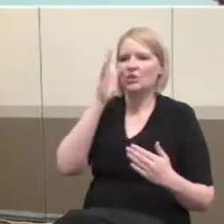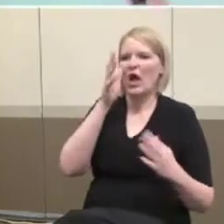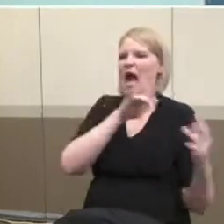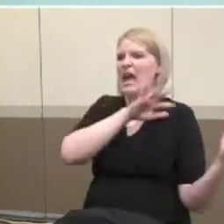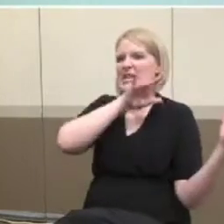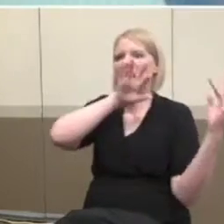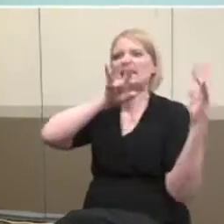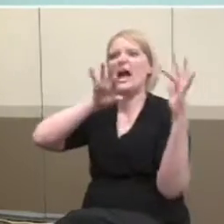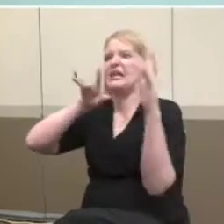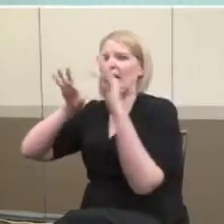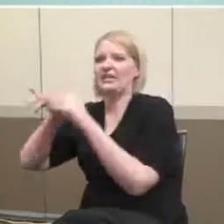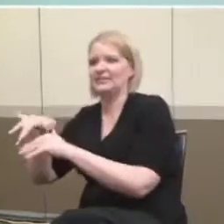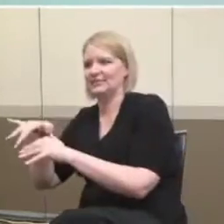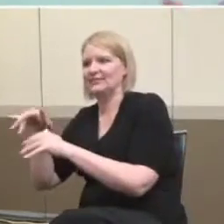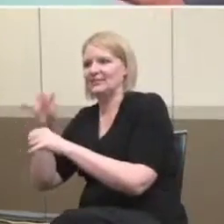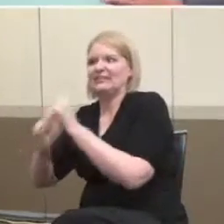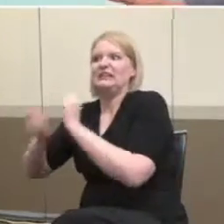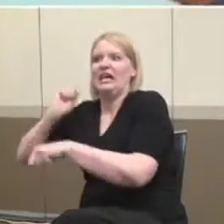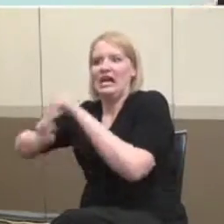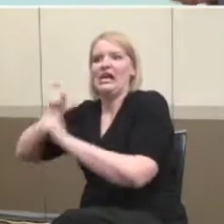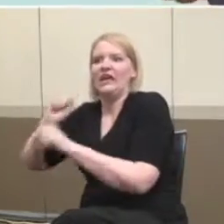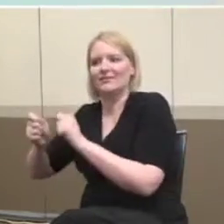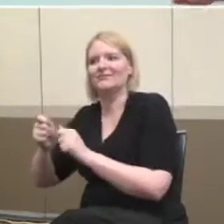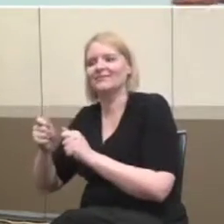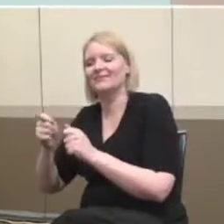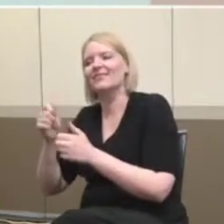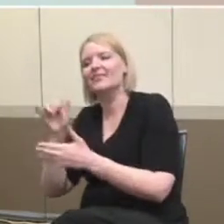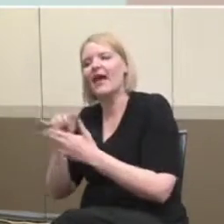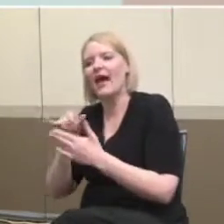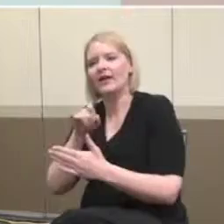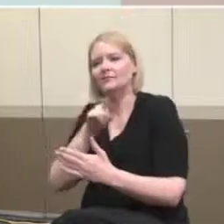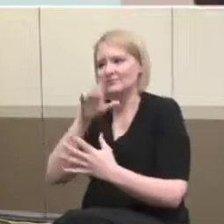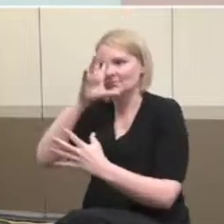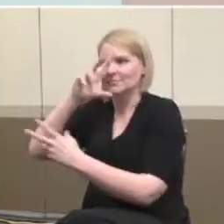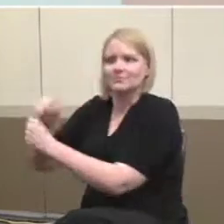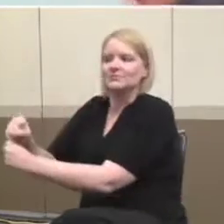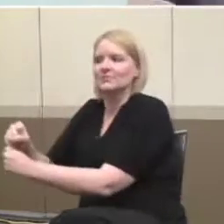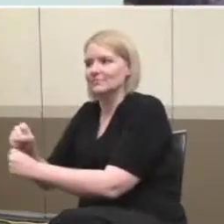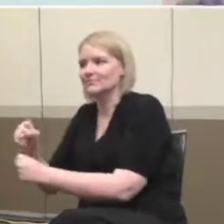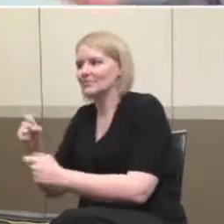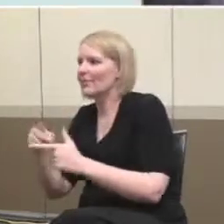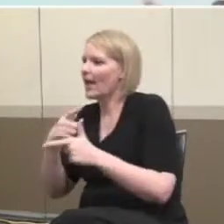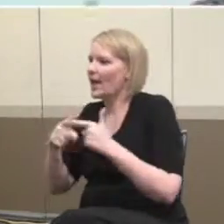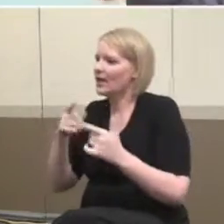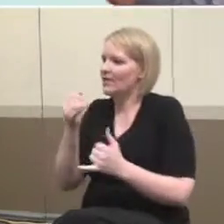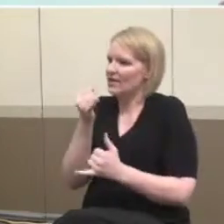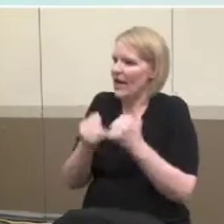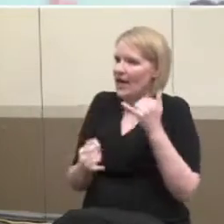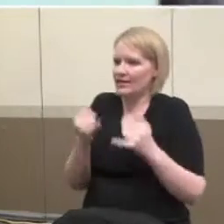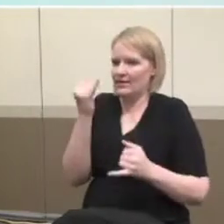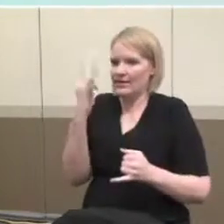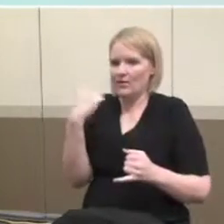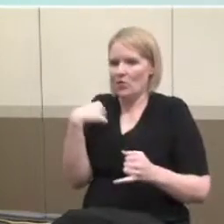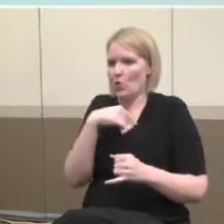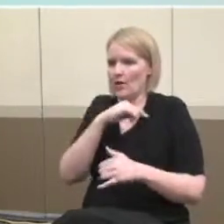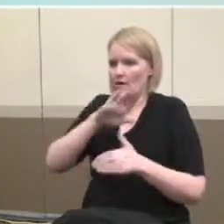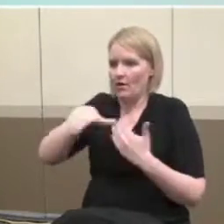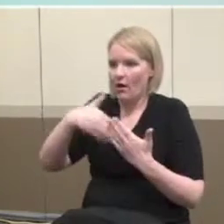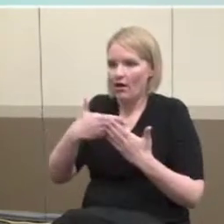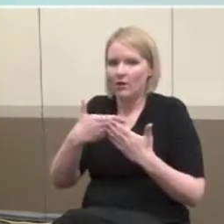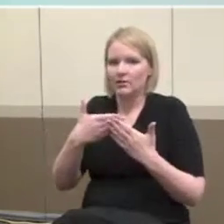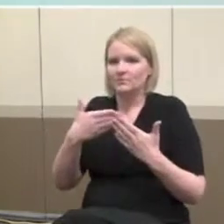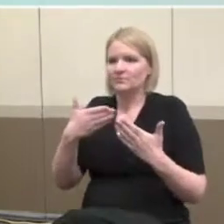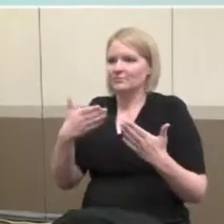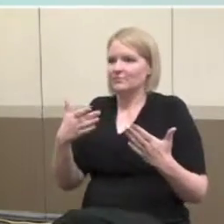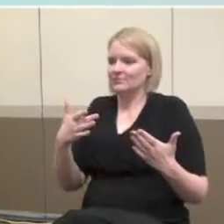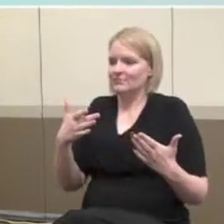it and want to go right to it. So that's what we work for. Let's have our group, and at the end, if we're all kind